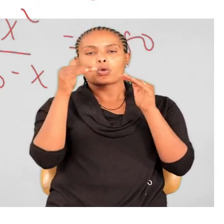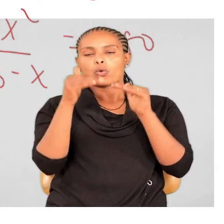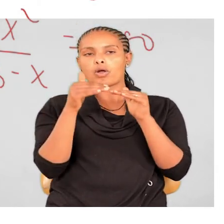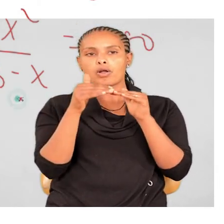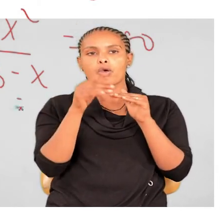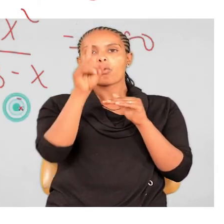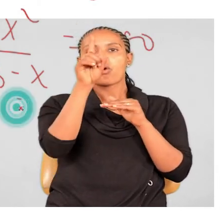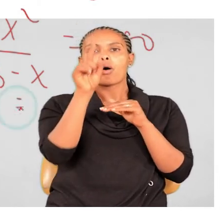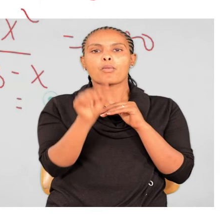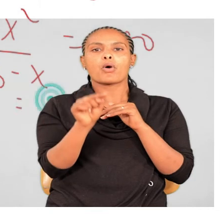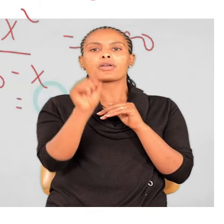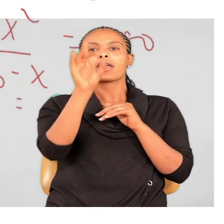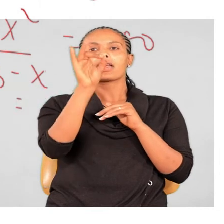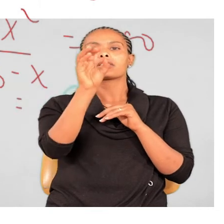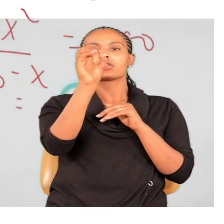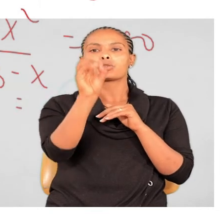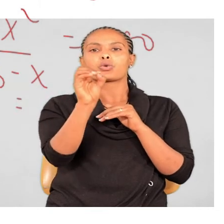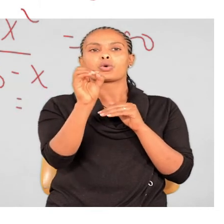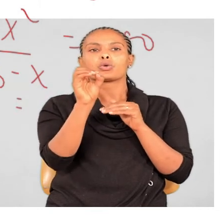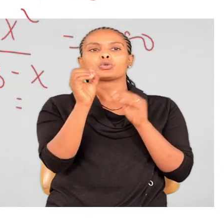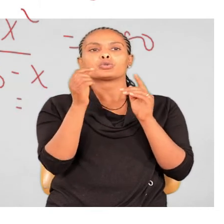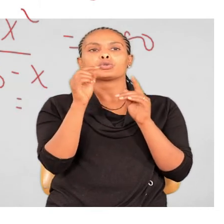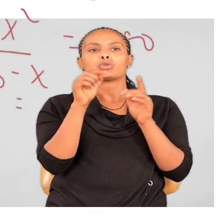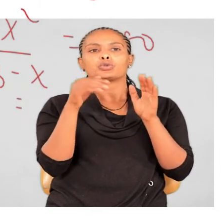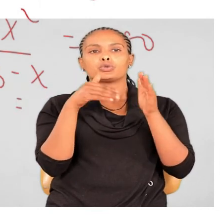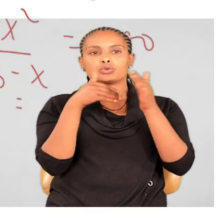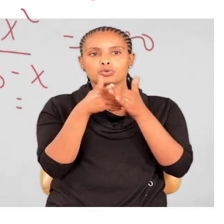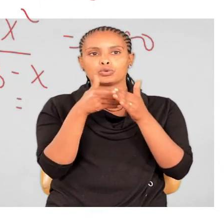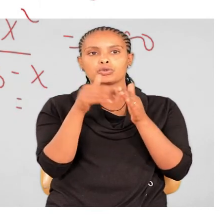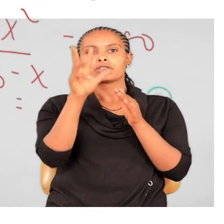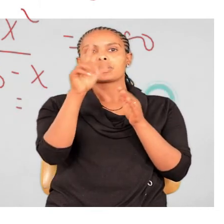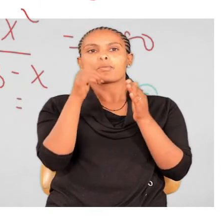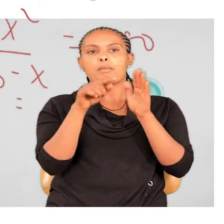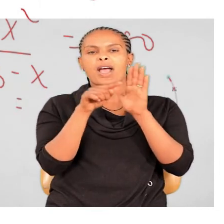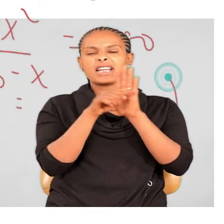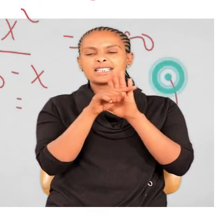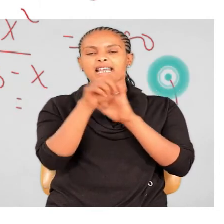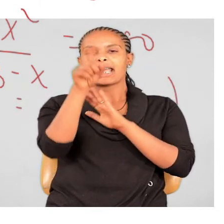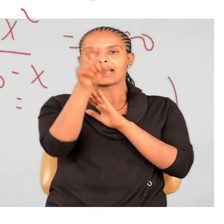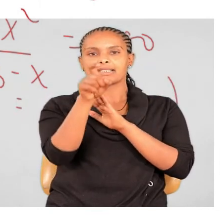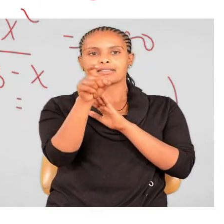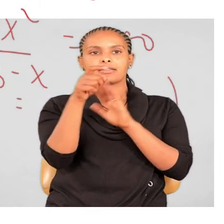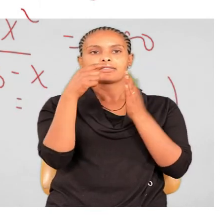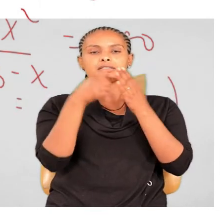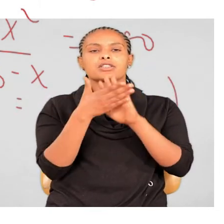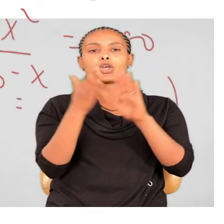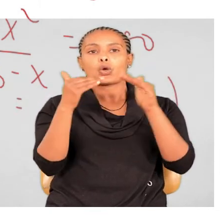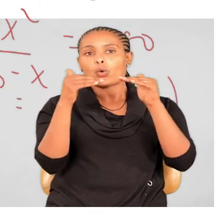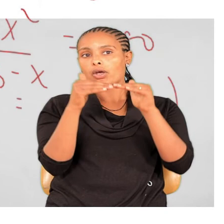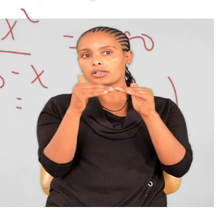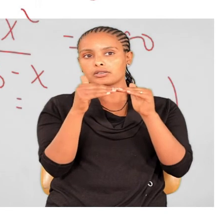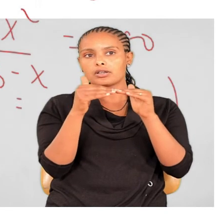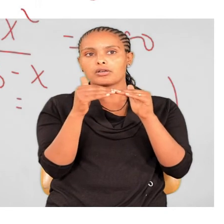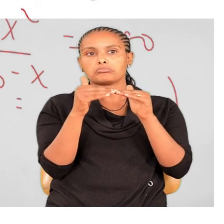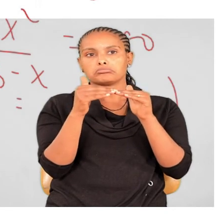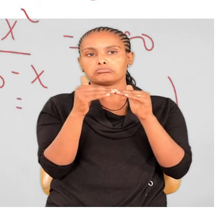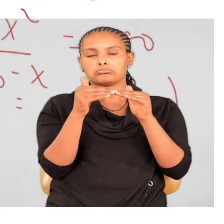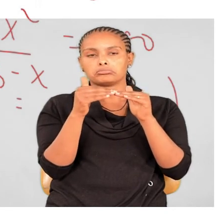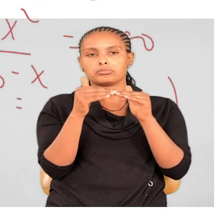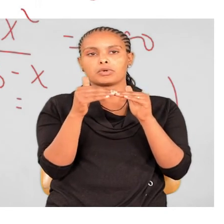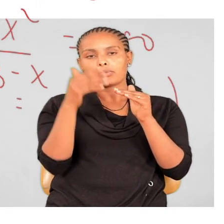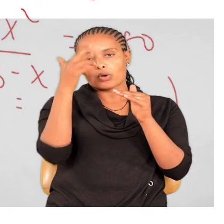equal 1.80 into 3 minus x. Now this equation is quadratic